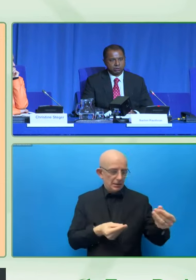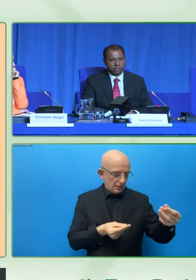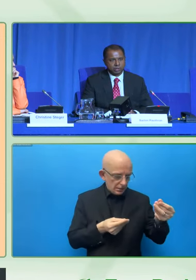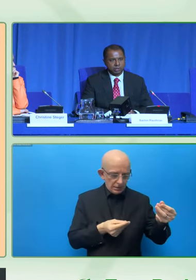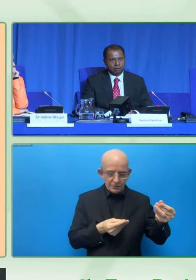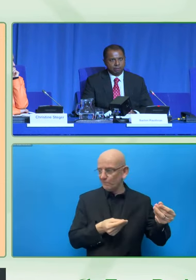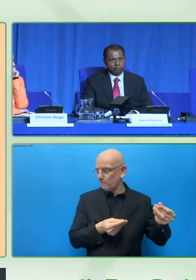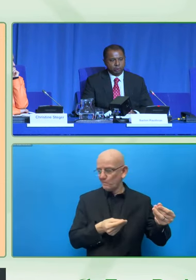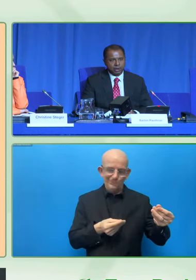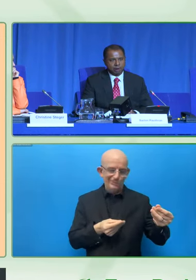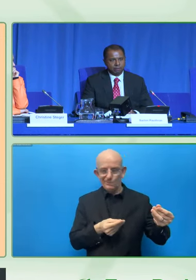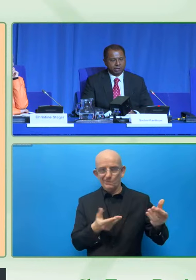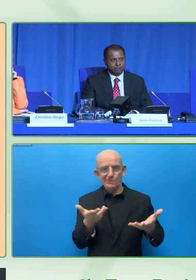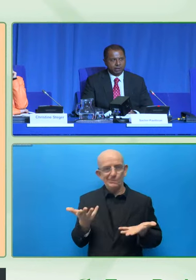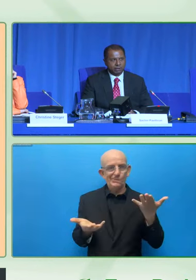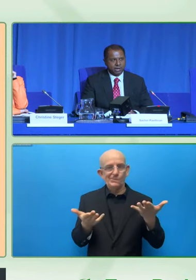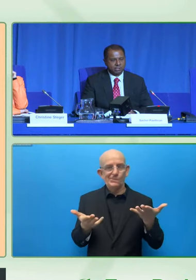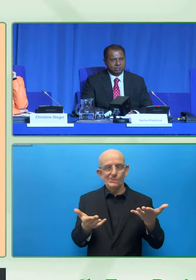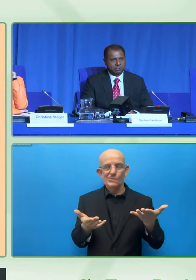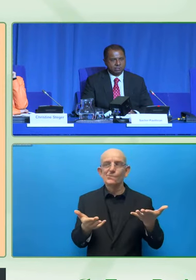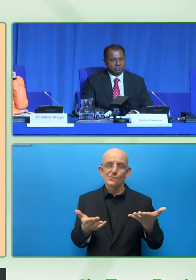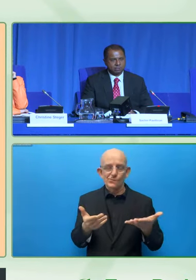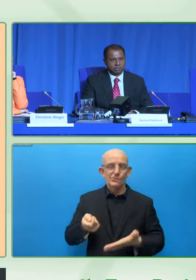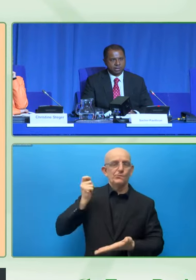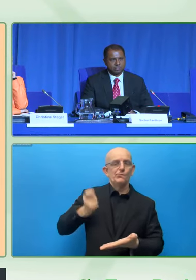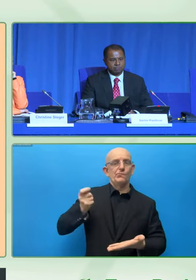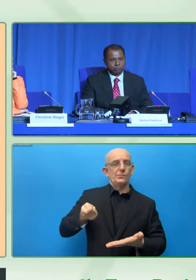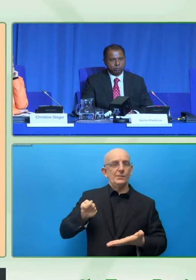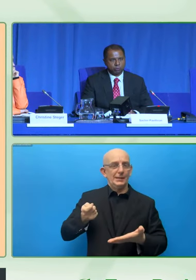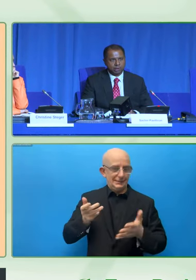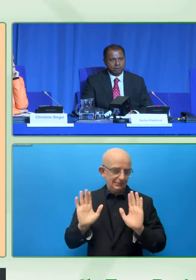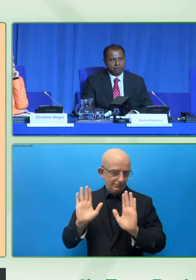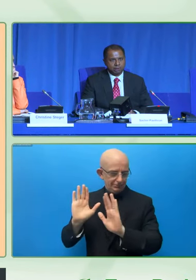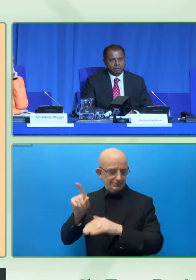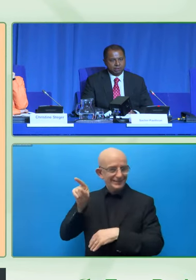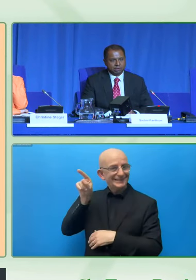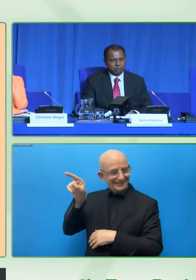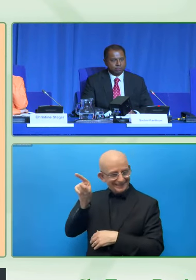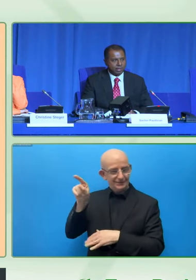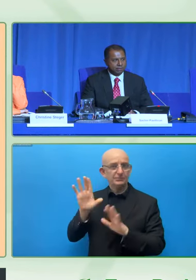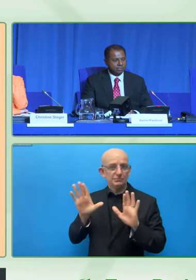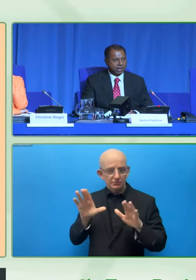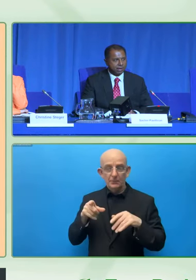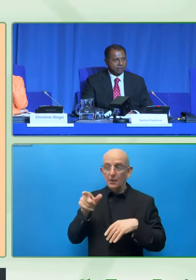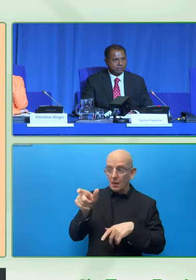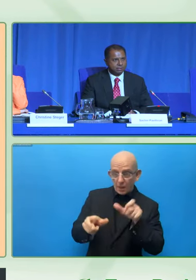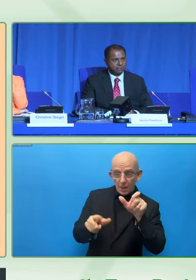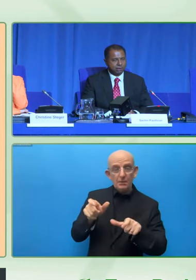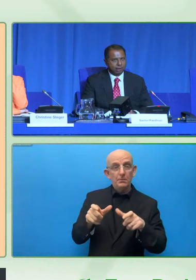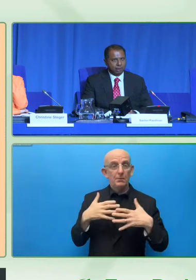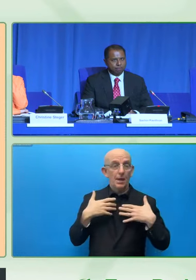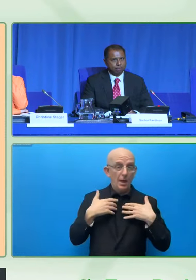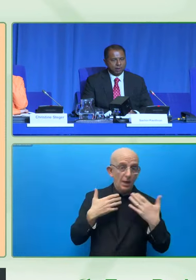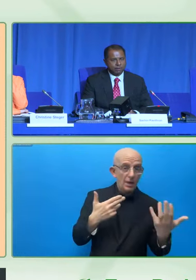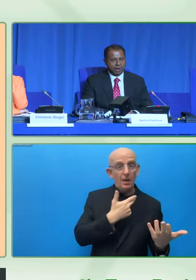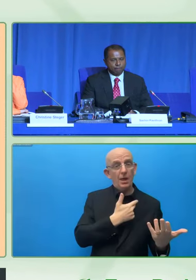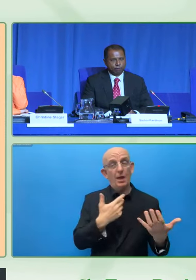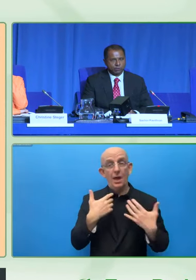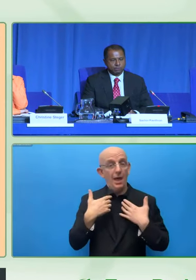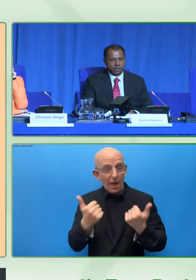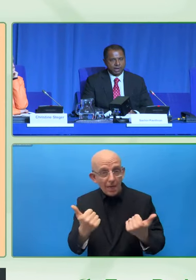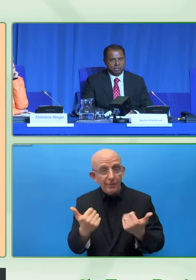structured, so that you have an independent agency such as the Access Board who can create the standards, but